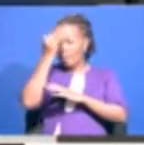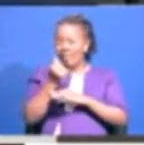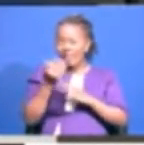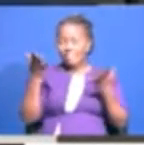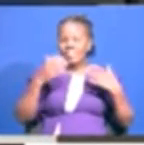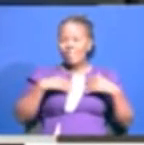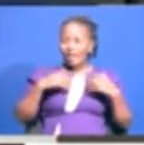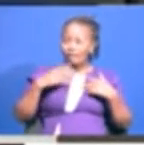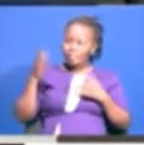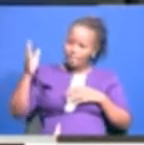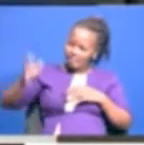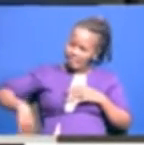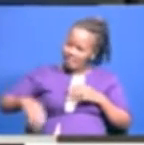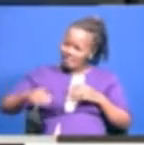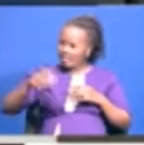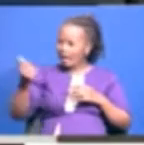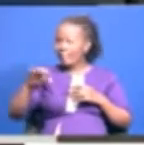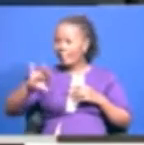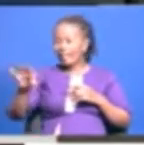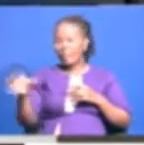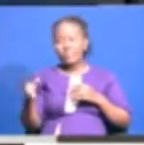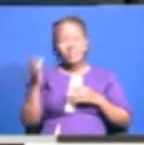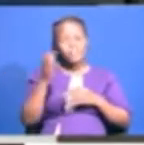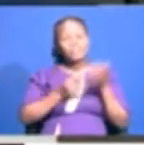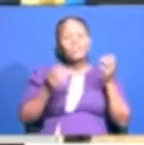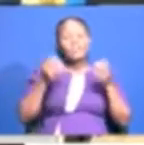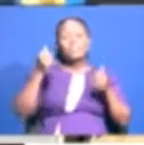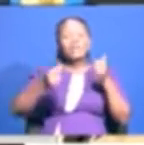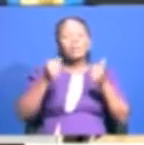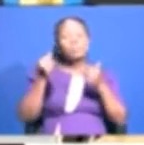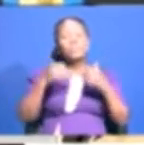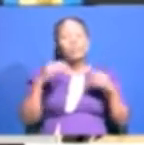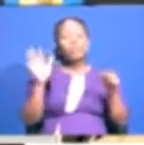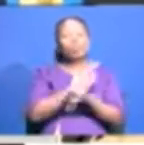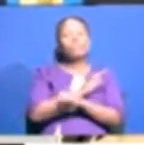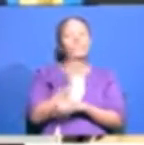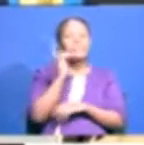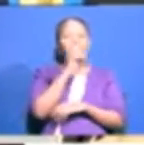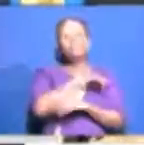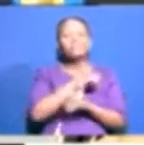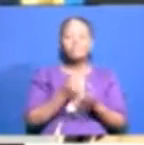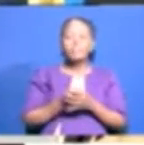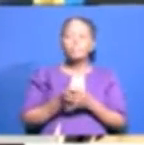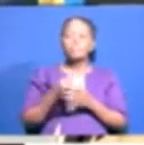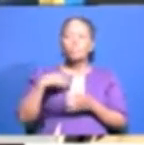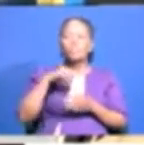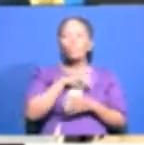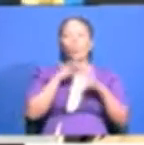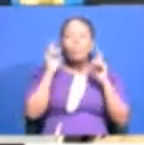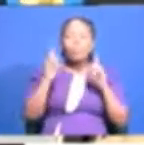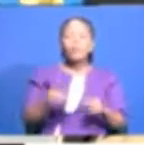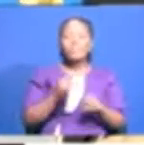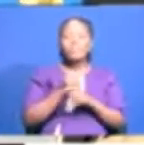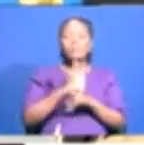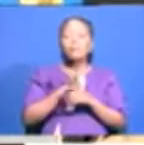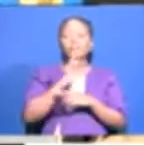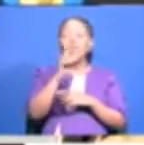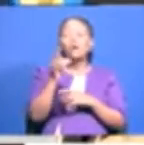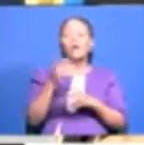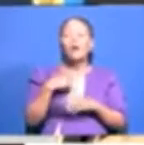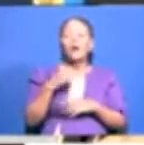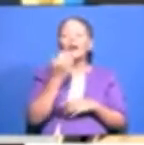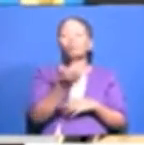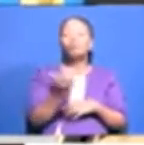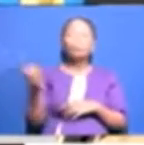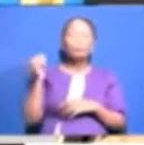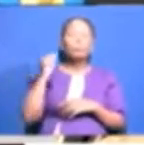other counties, some of which are at 100% completion. Can we just have a children's political party where we